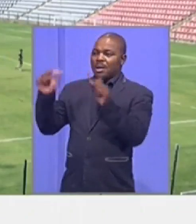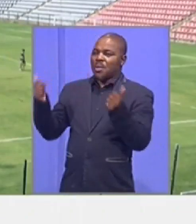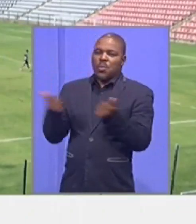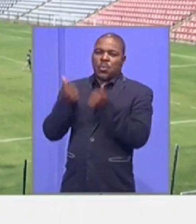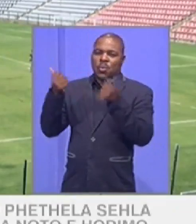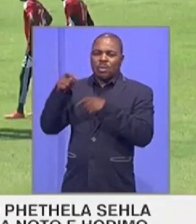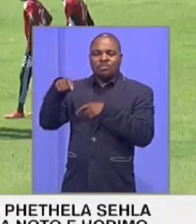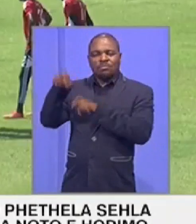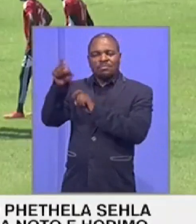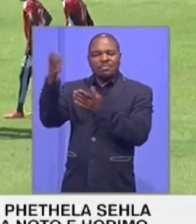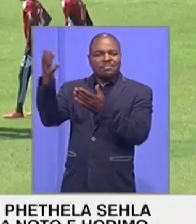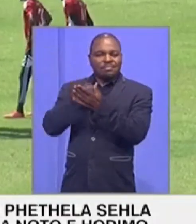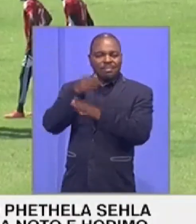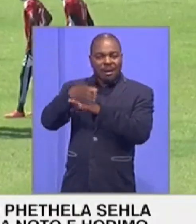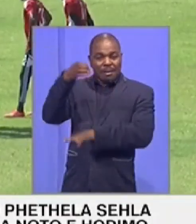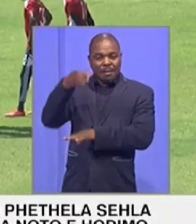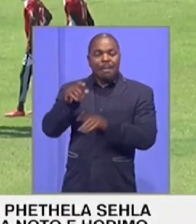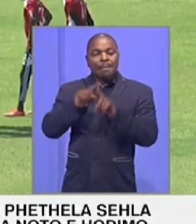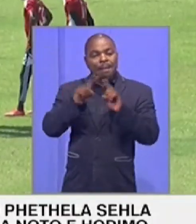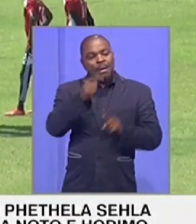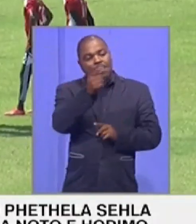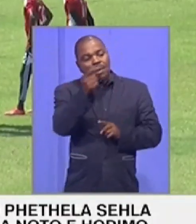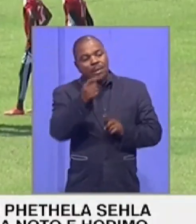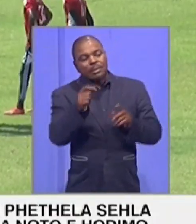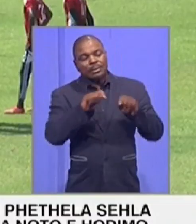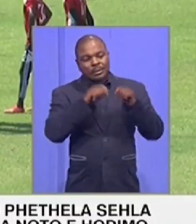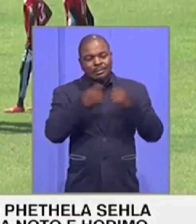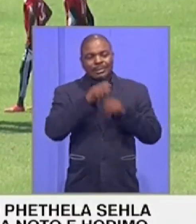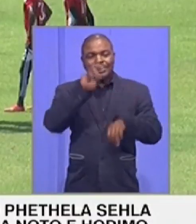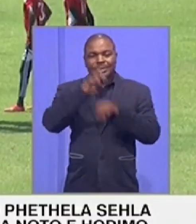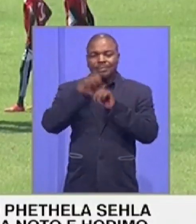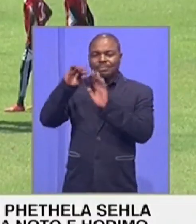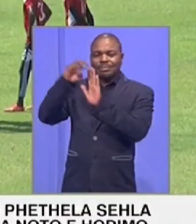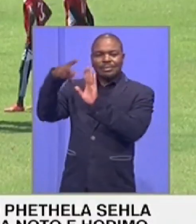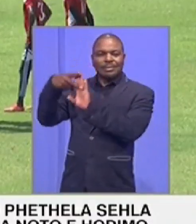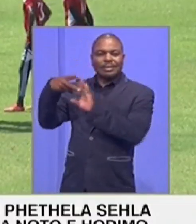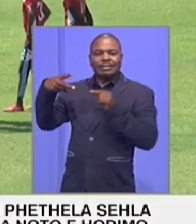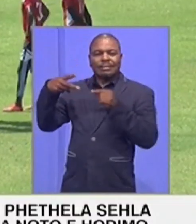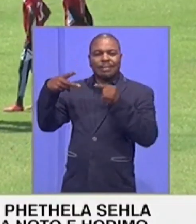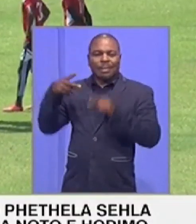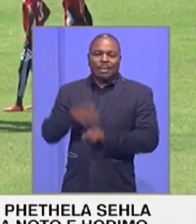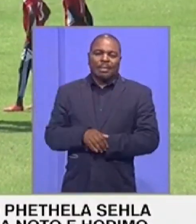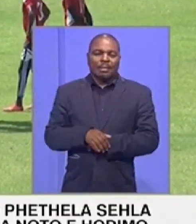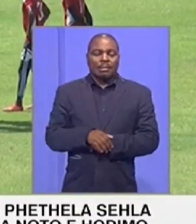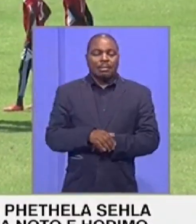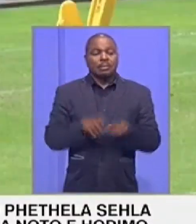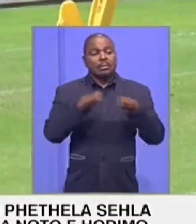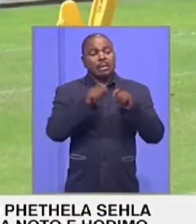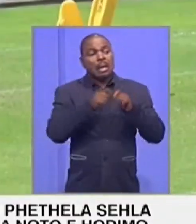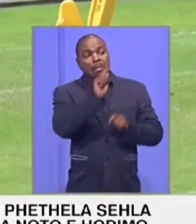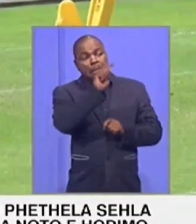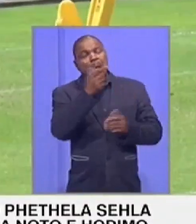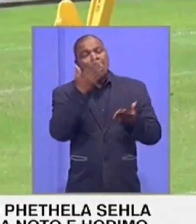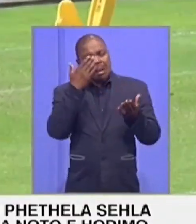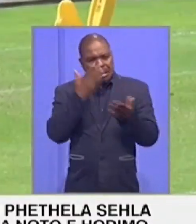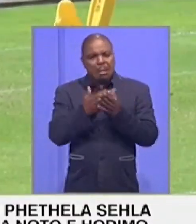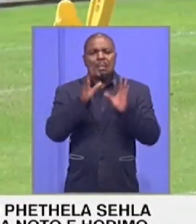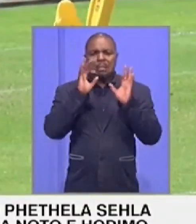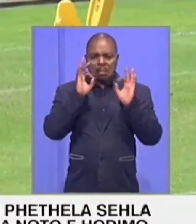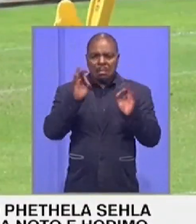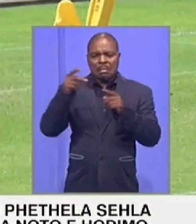fentše ligi. Dihlopha tše dingwe di lwela maemo a bobedi ke dihlopha tše mmalwa tšeo di ka fetšago di le maemong